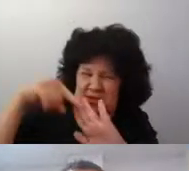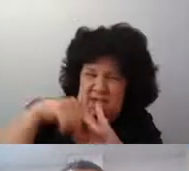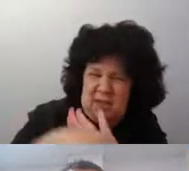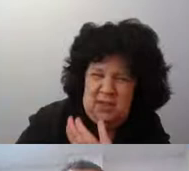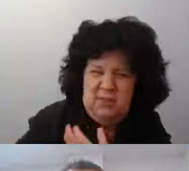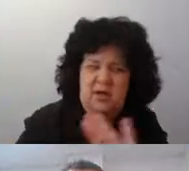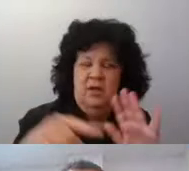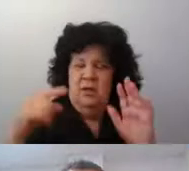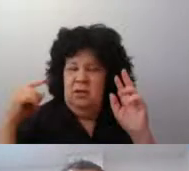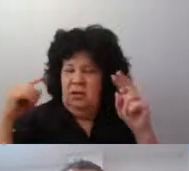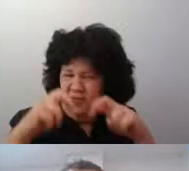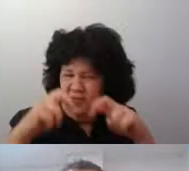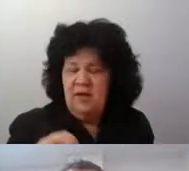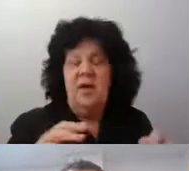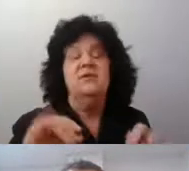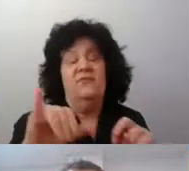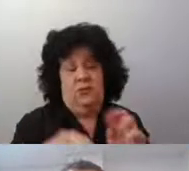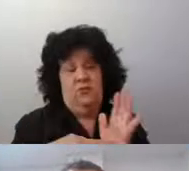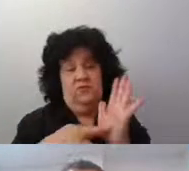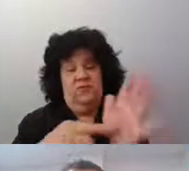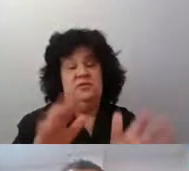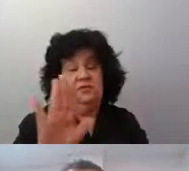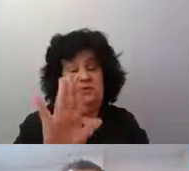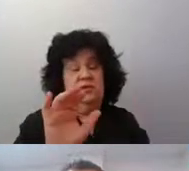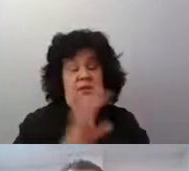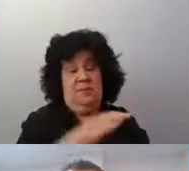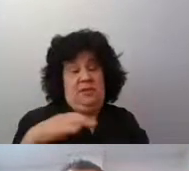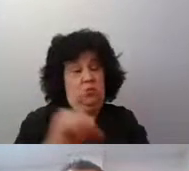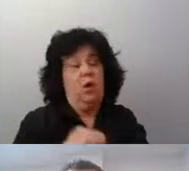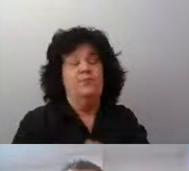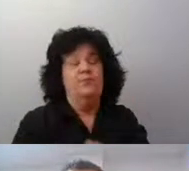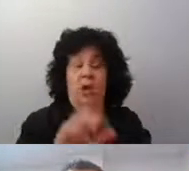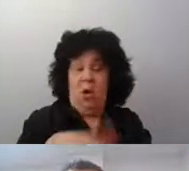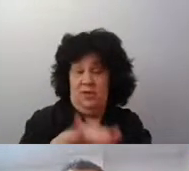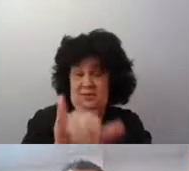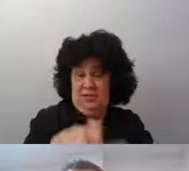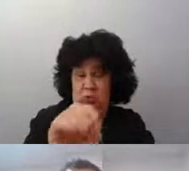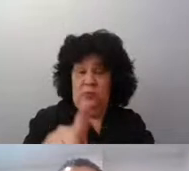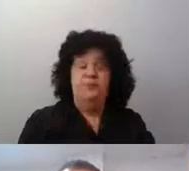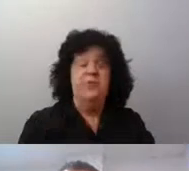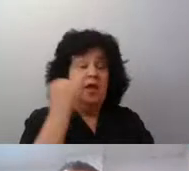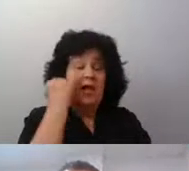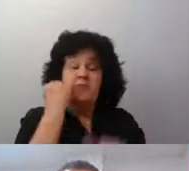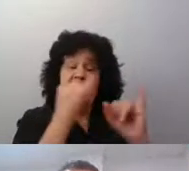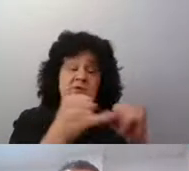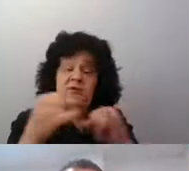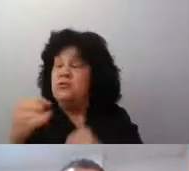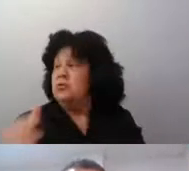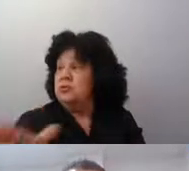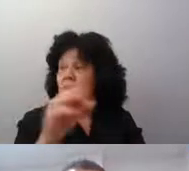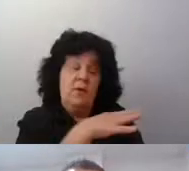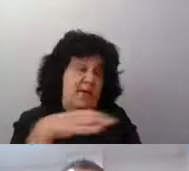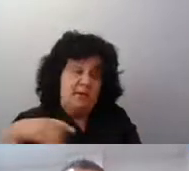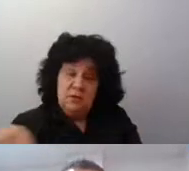reflected the work of that committee on the tool. So if individuals or the committees